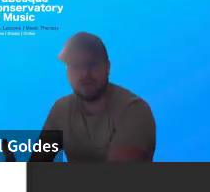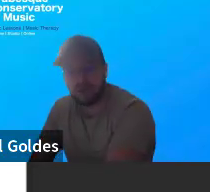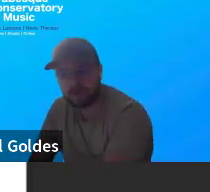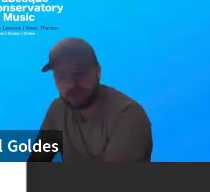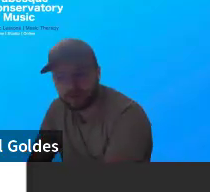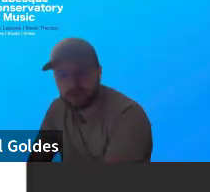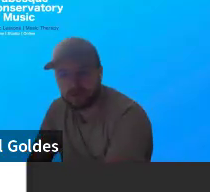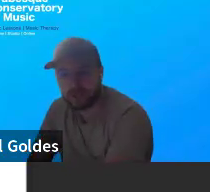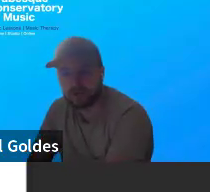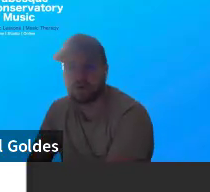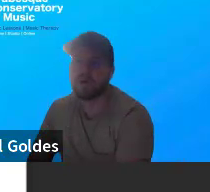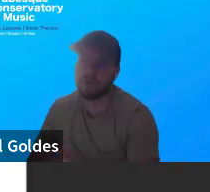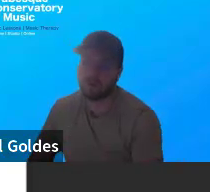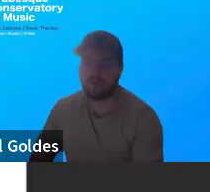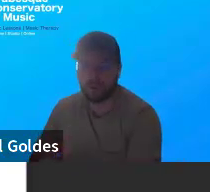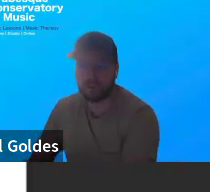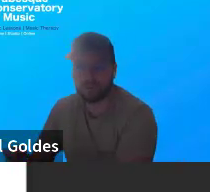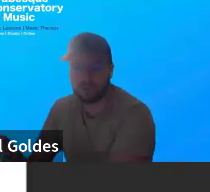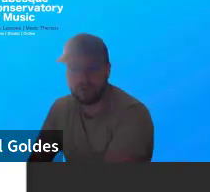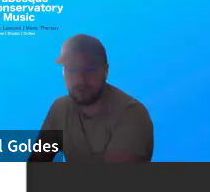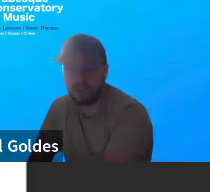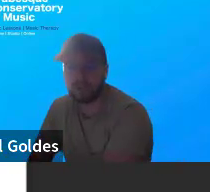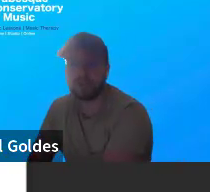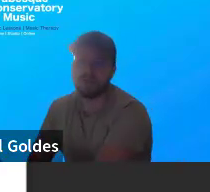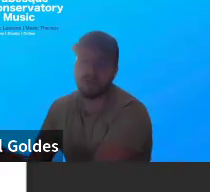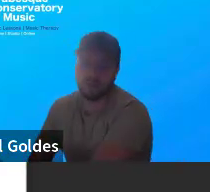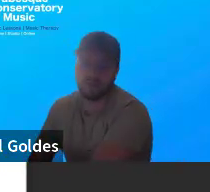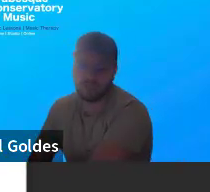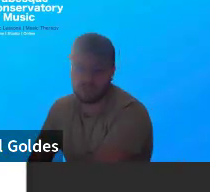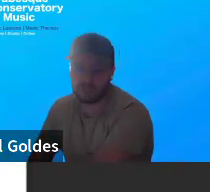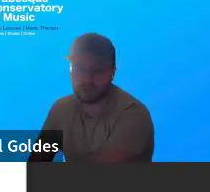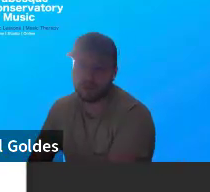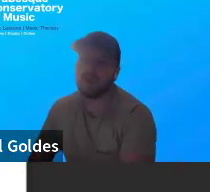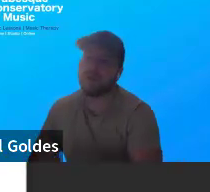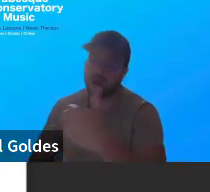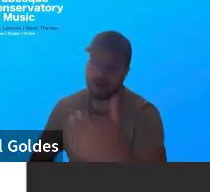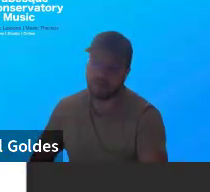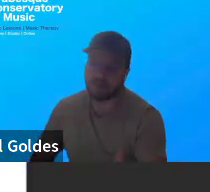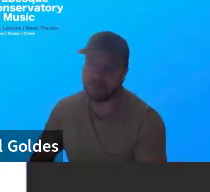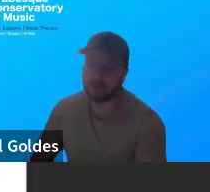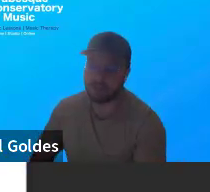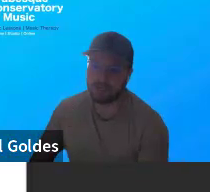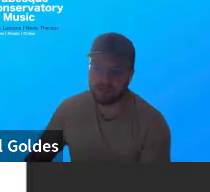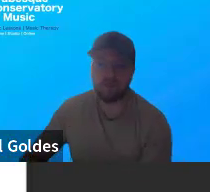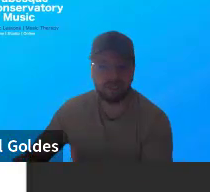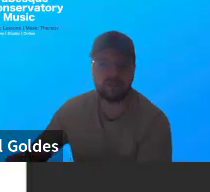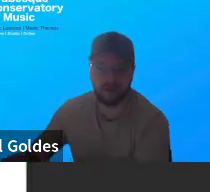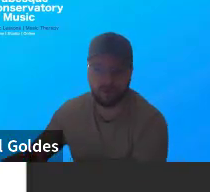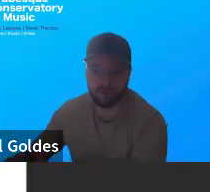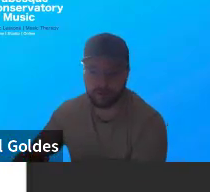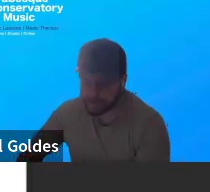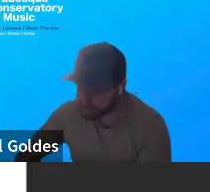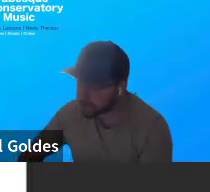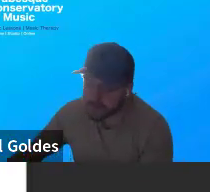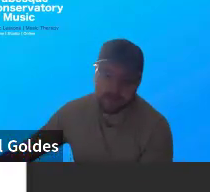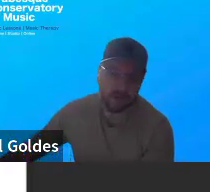through from a service coordinator, we'll be able to already match them with a teacher that is going to be the best